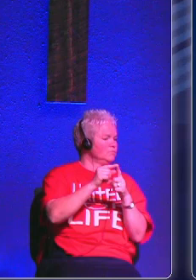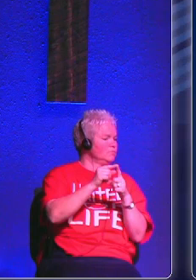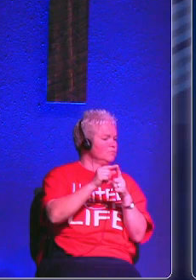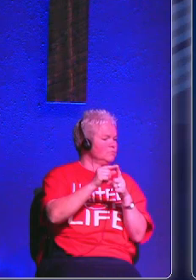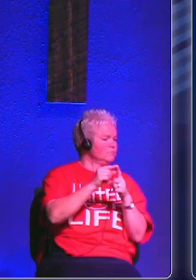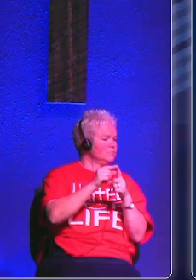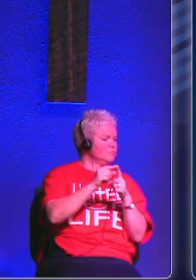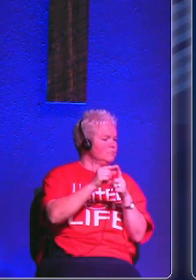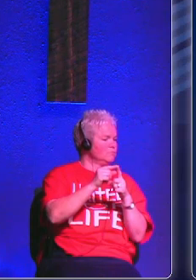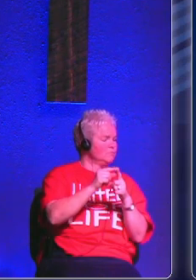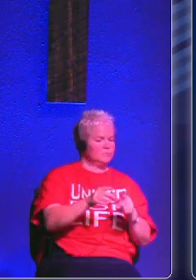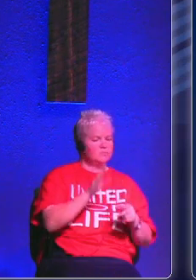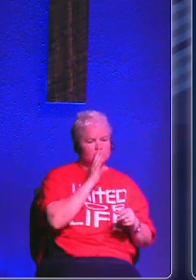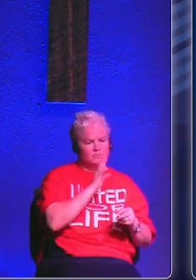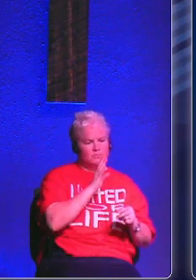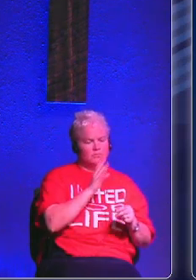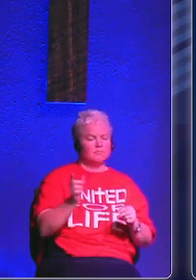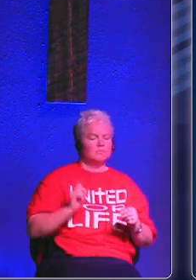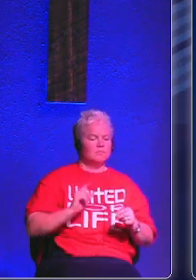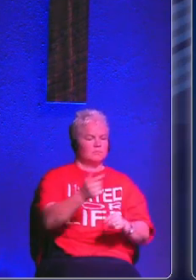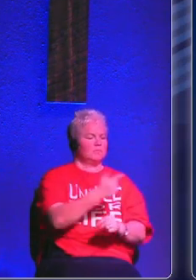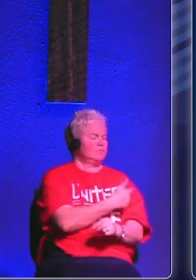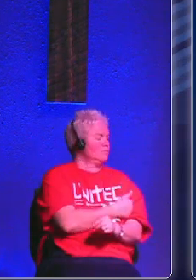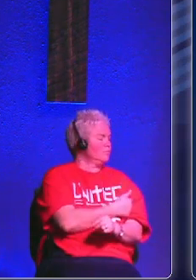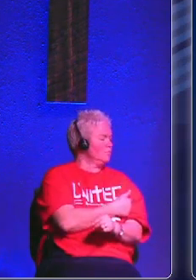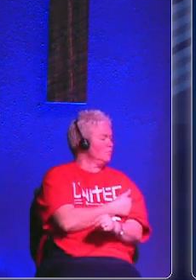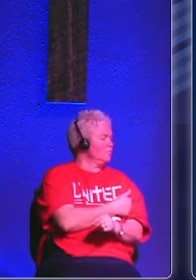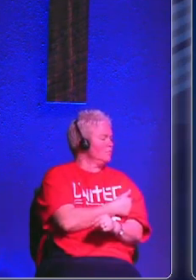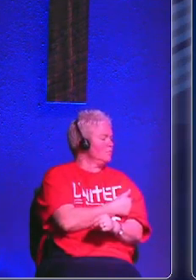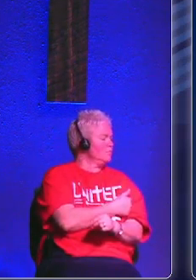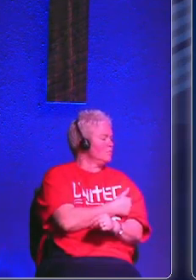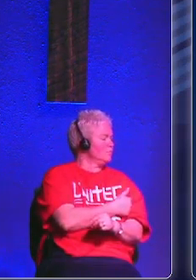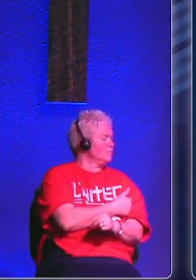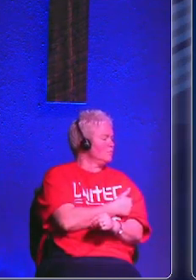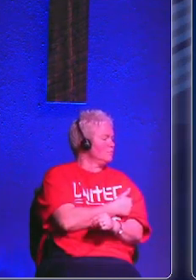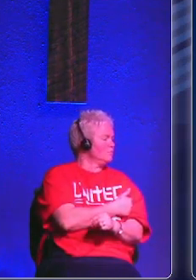primary mode to speak to us.